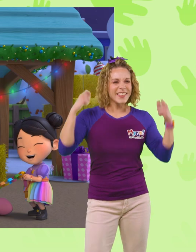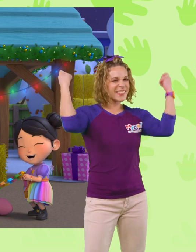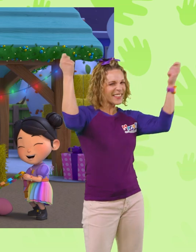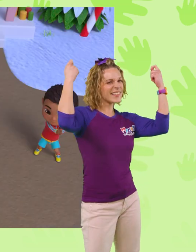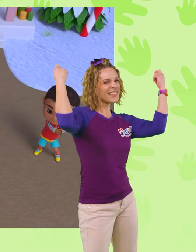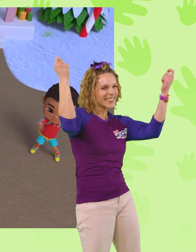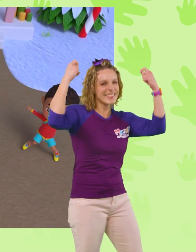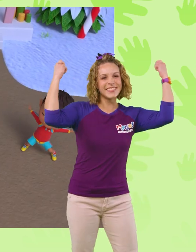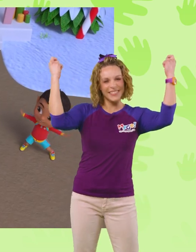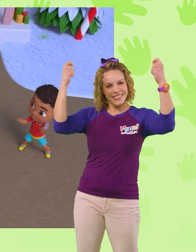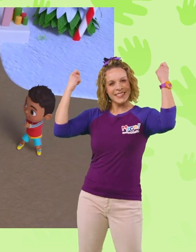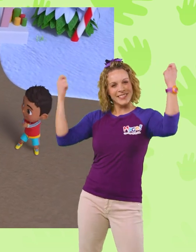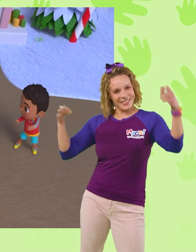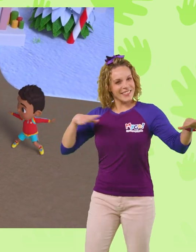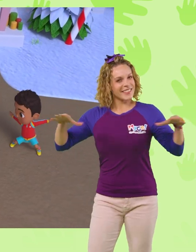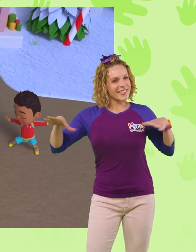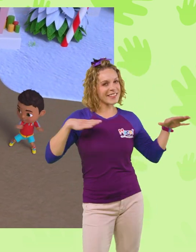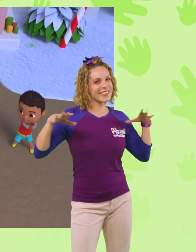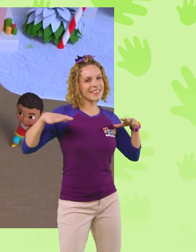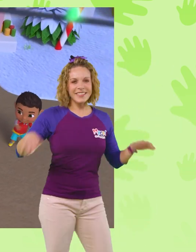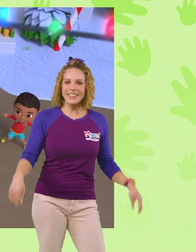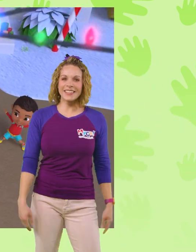Let's celebrate the